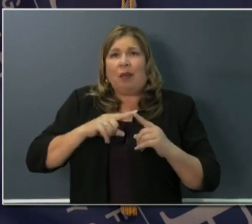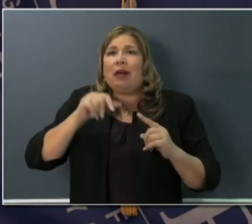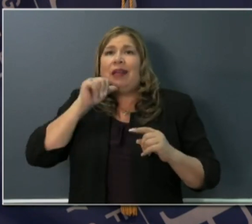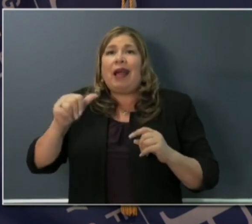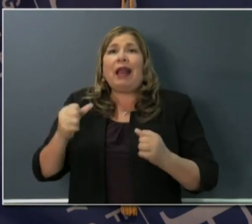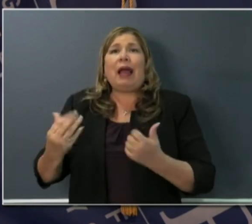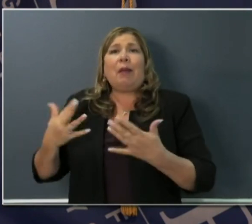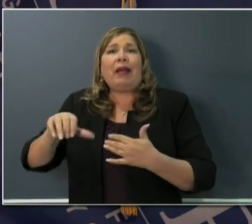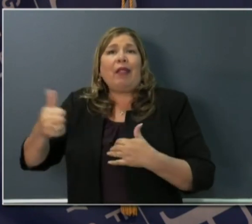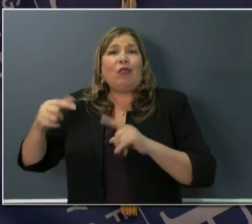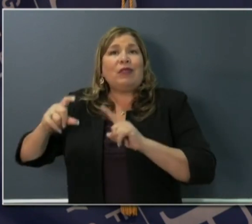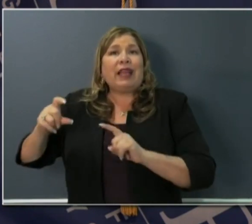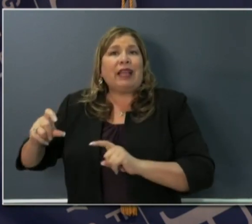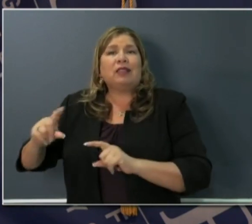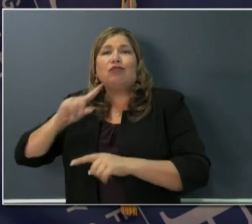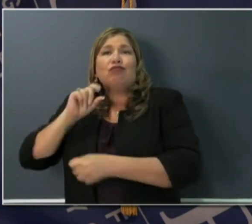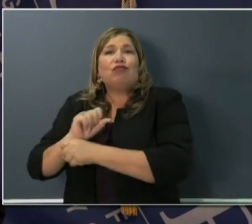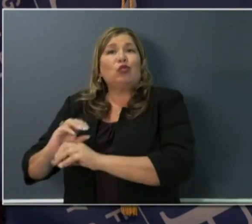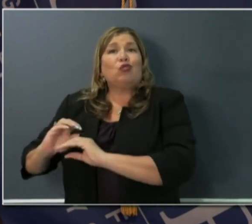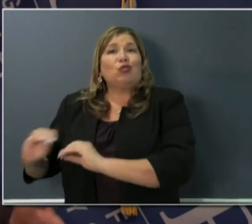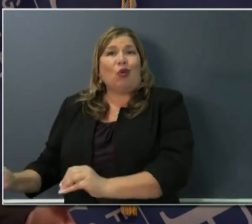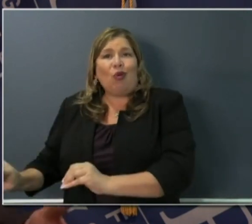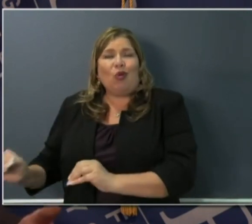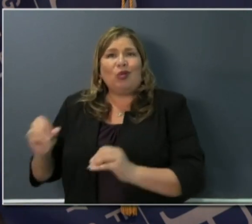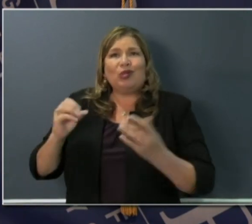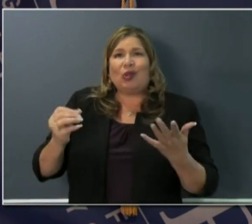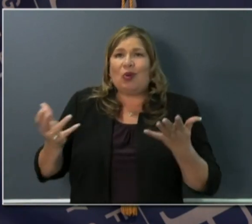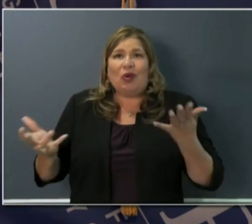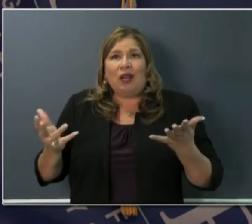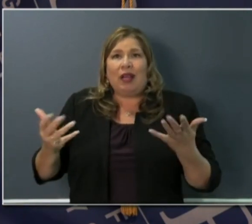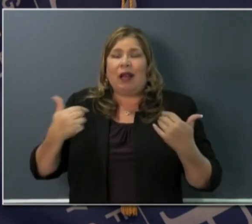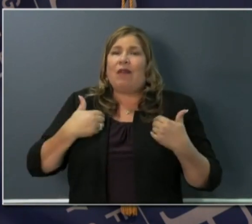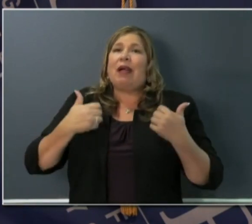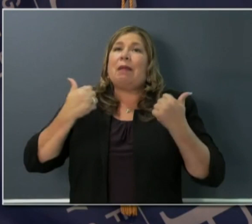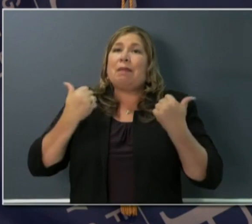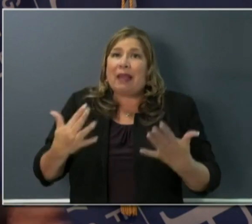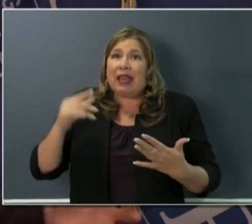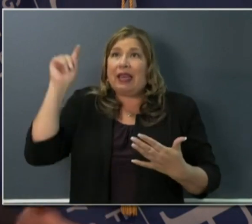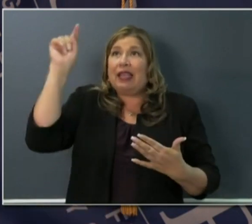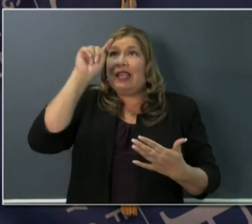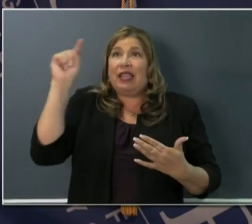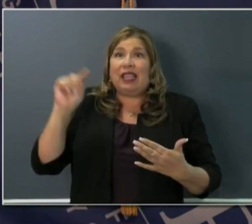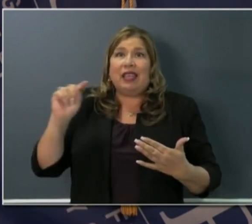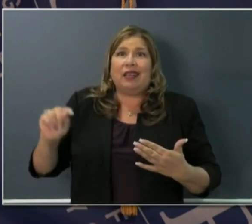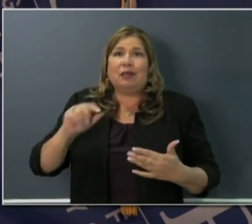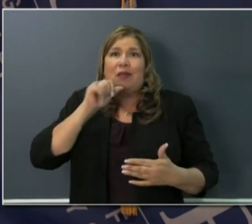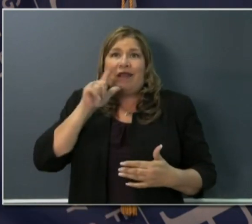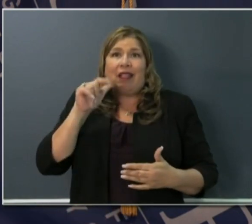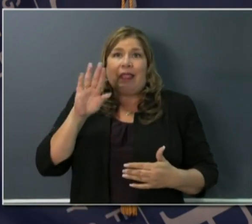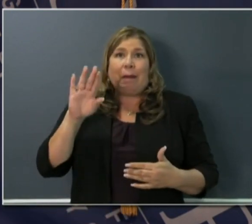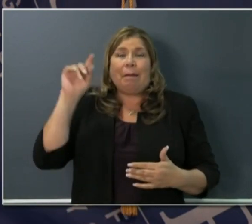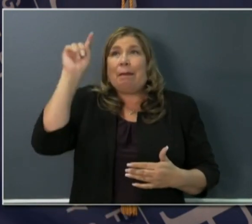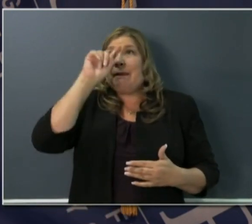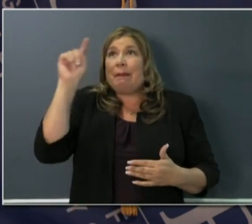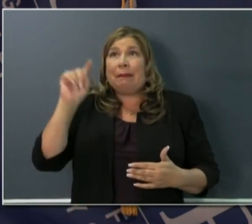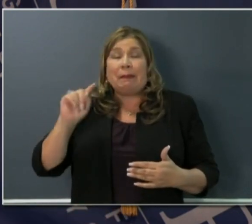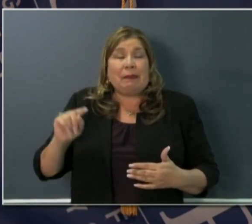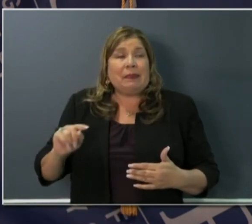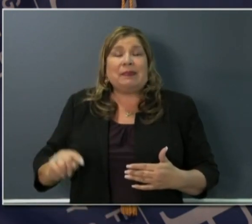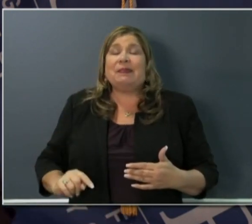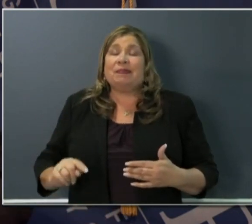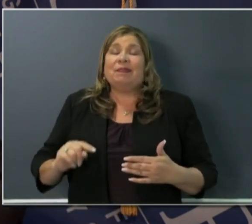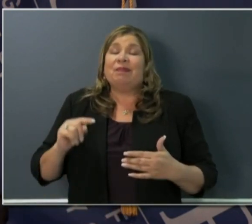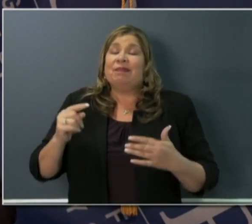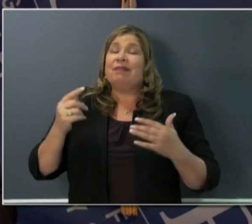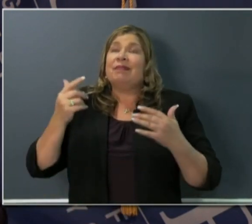are sitting on paperwork. So there's quite literally dozens and dozens now of these providers all throughout the nation state of California.